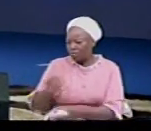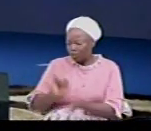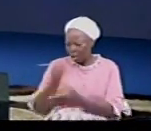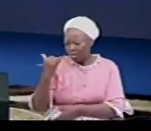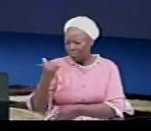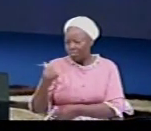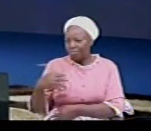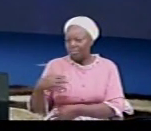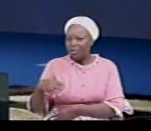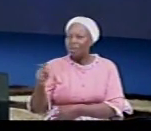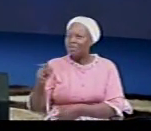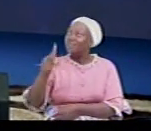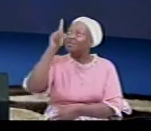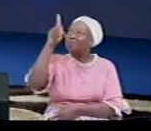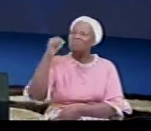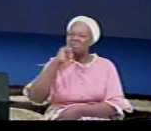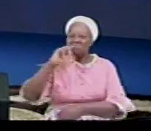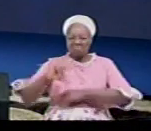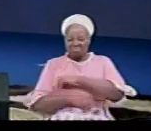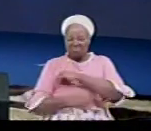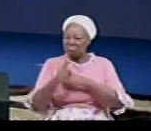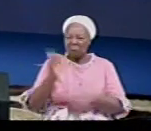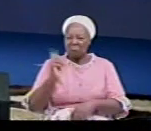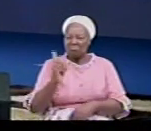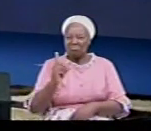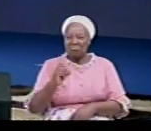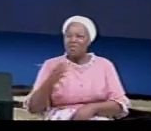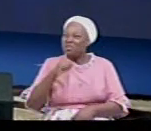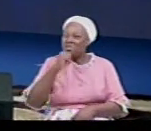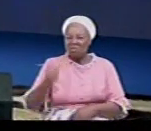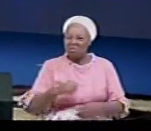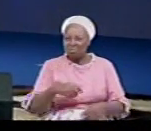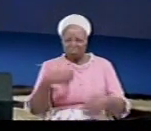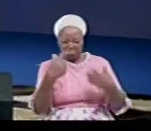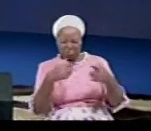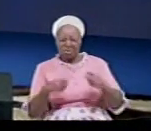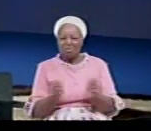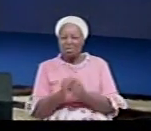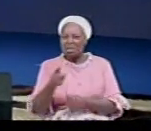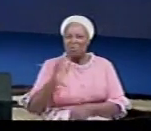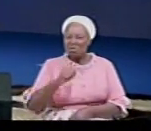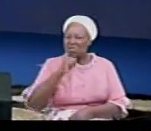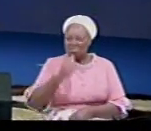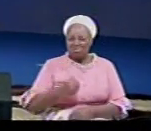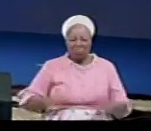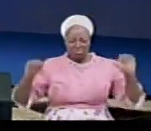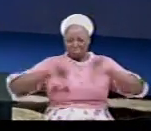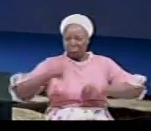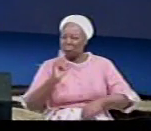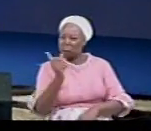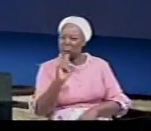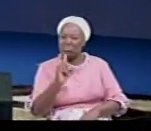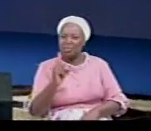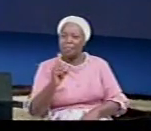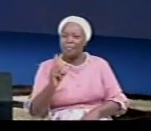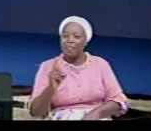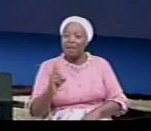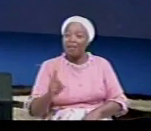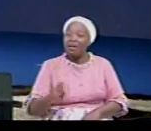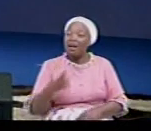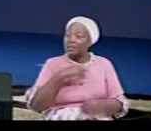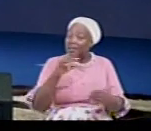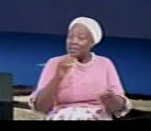you up. He'll not criticize you. He will not condemn you. That's the place of